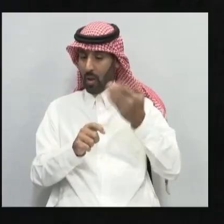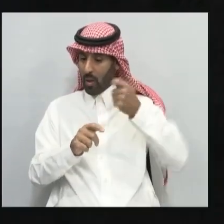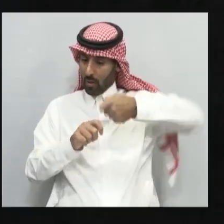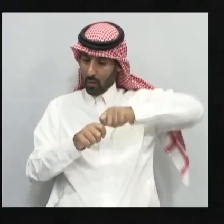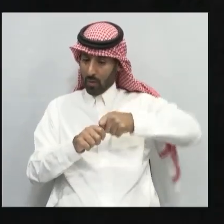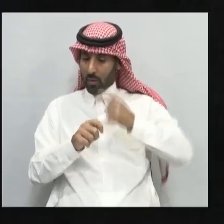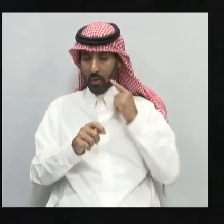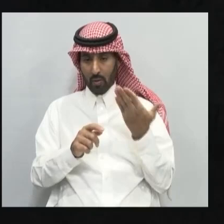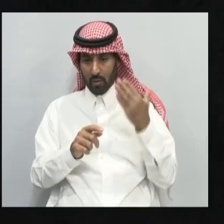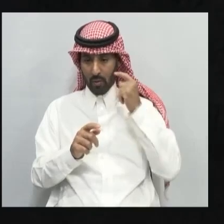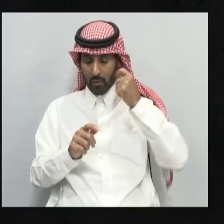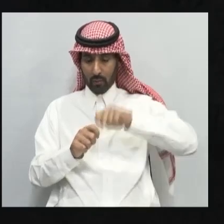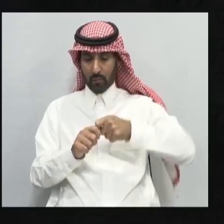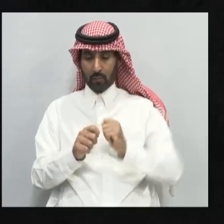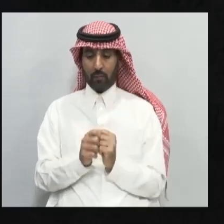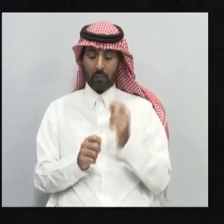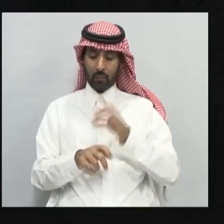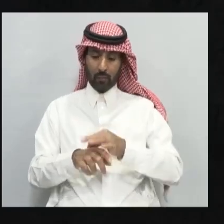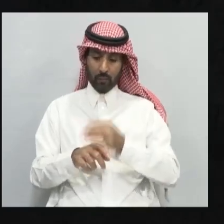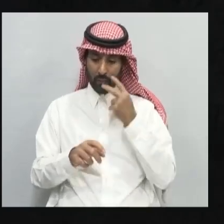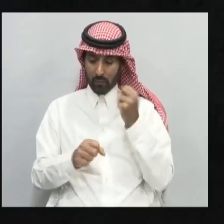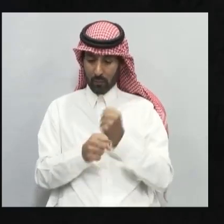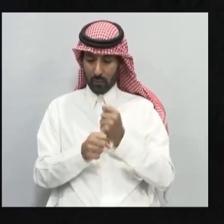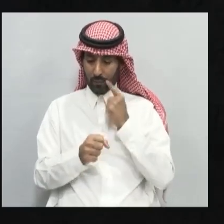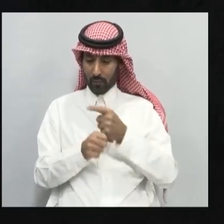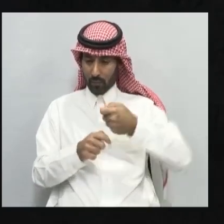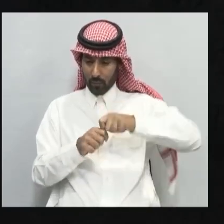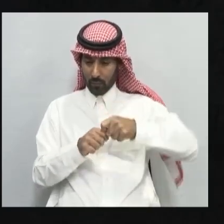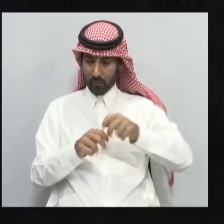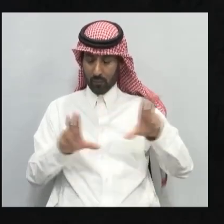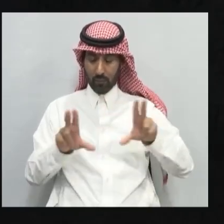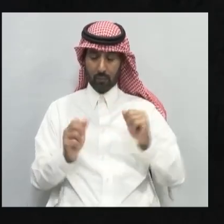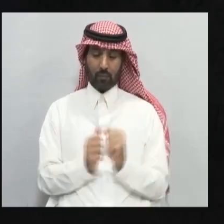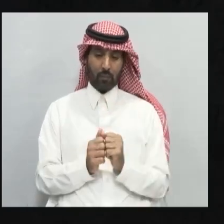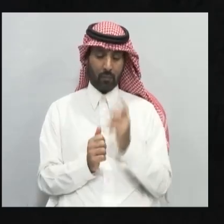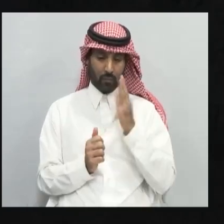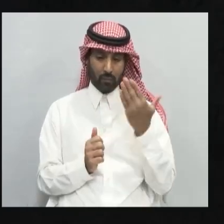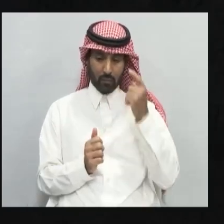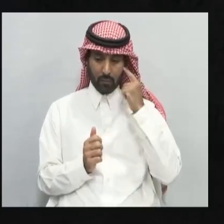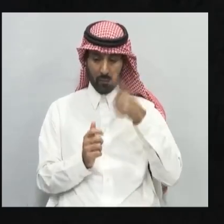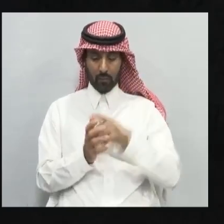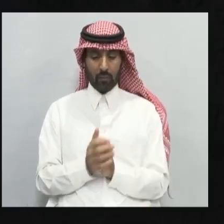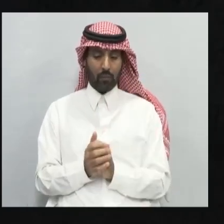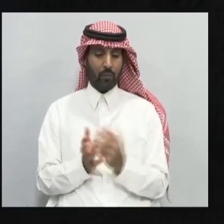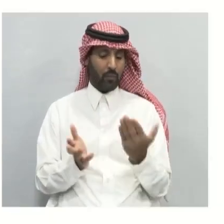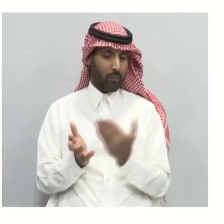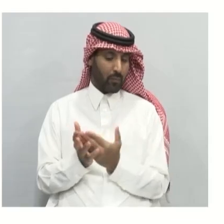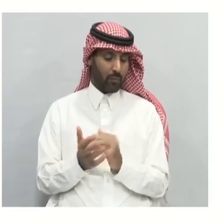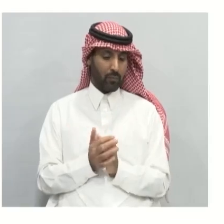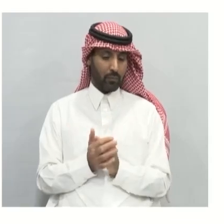found it? No. Many people worked hard to invent it. So it is an invention.